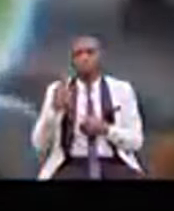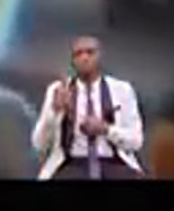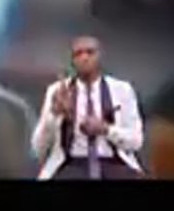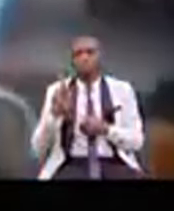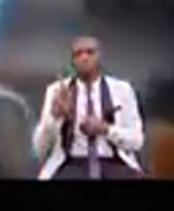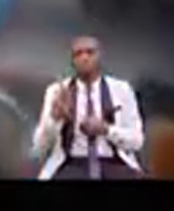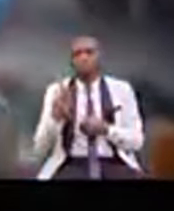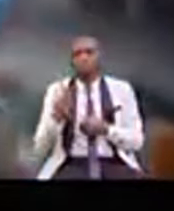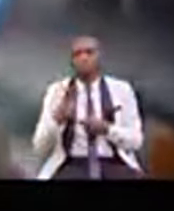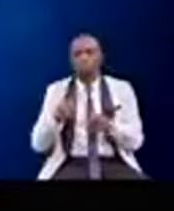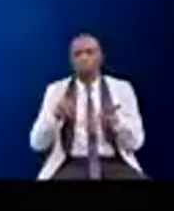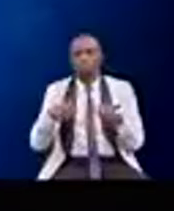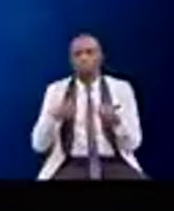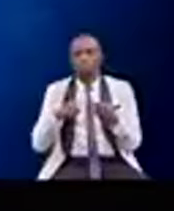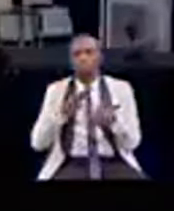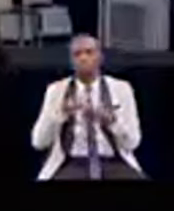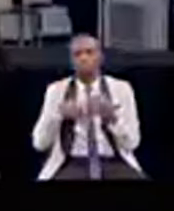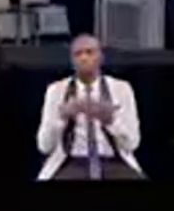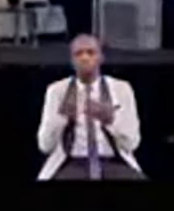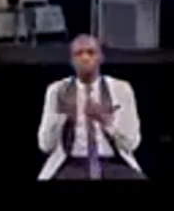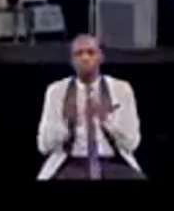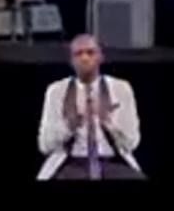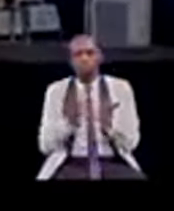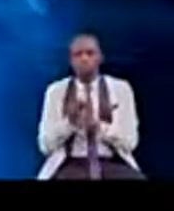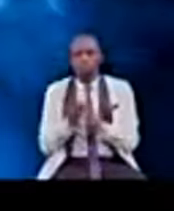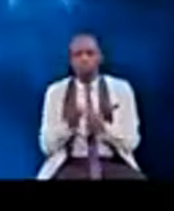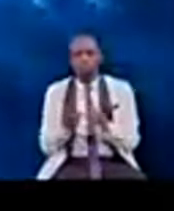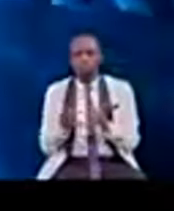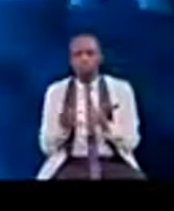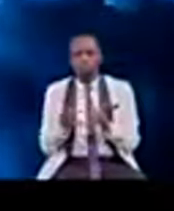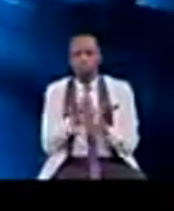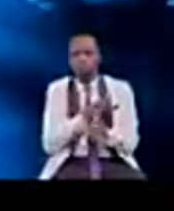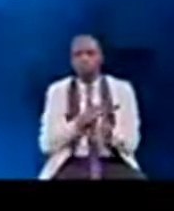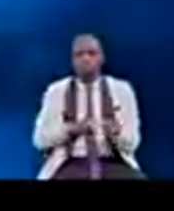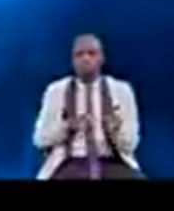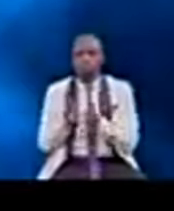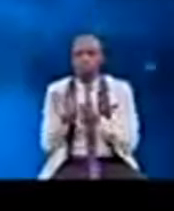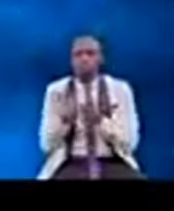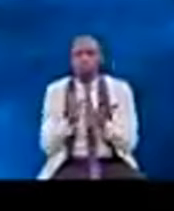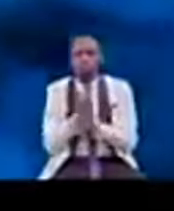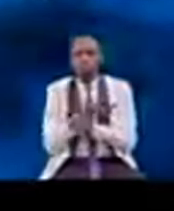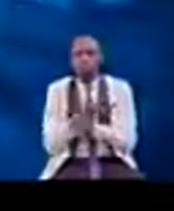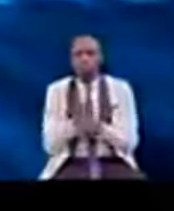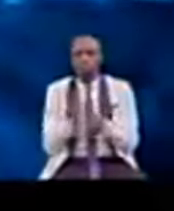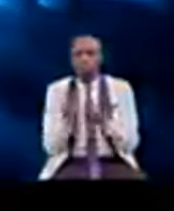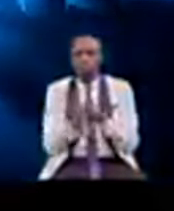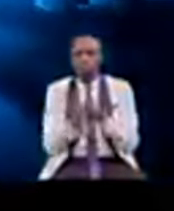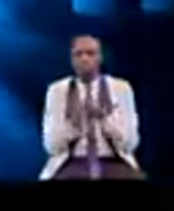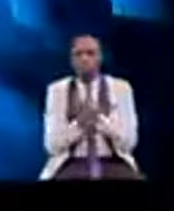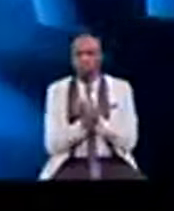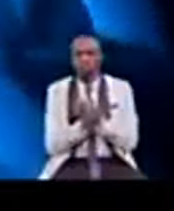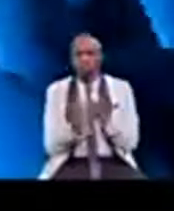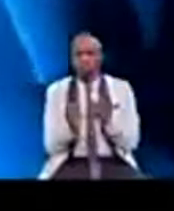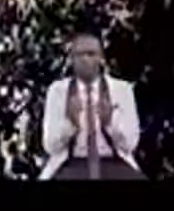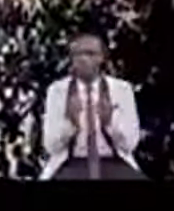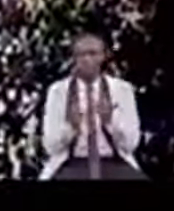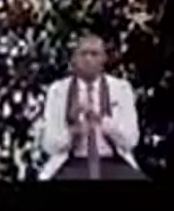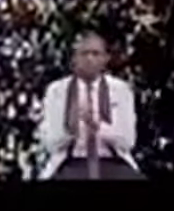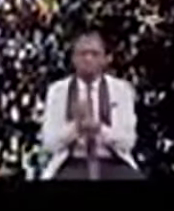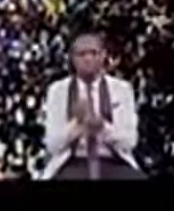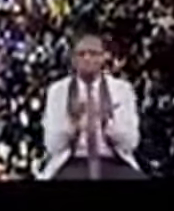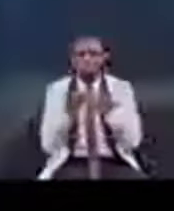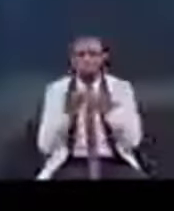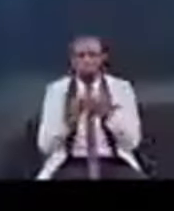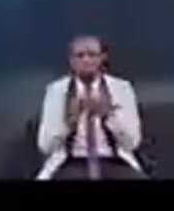of God, divine nature, the nature that does good, that lives